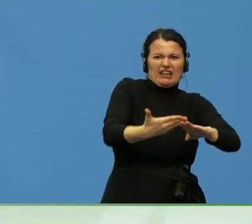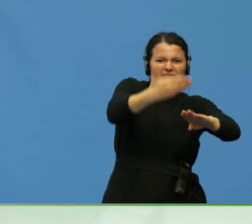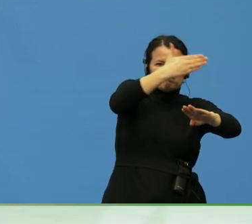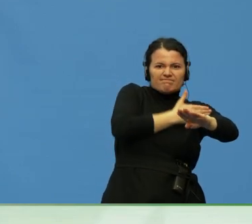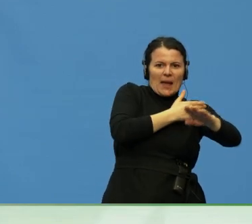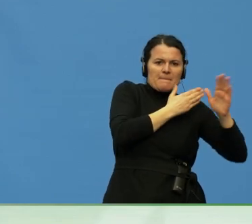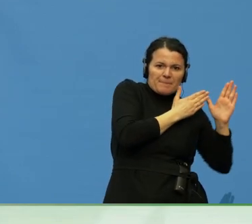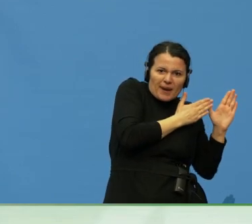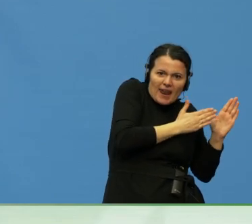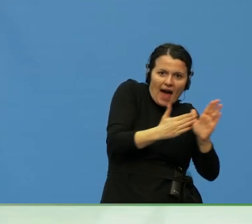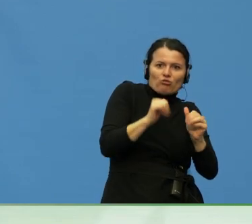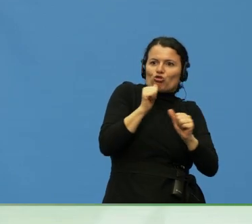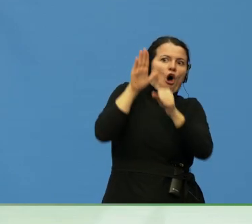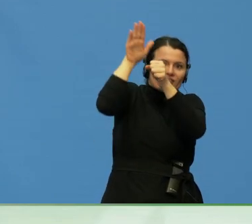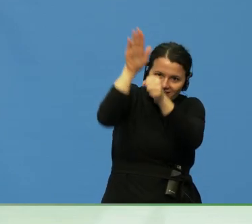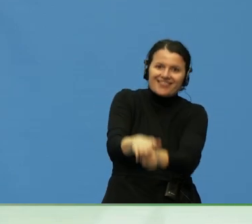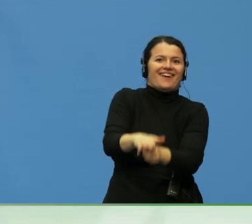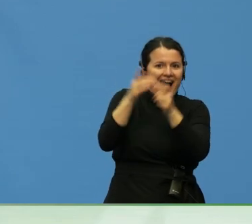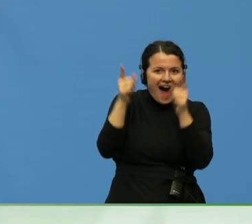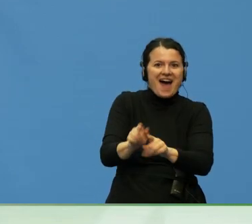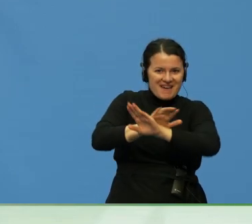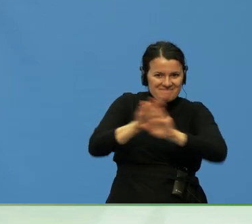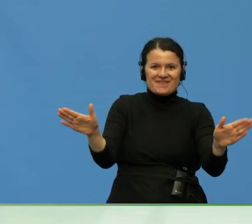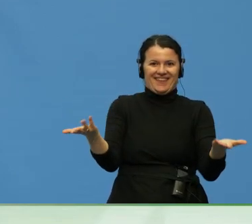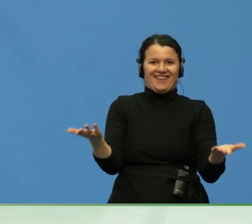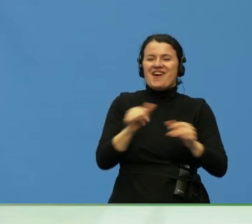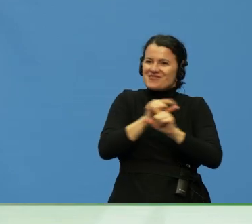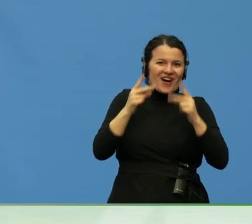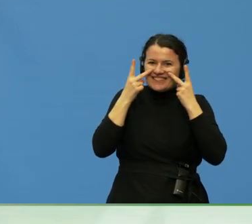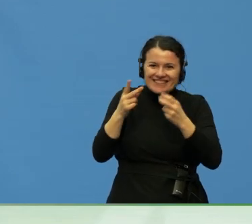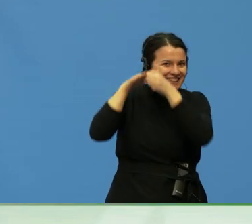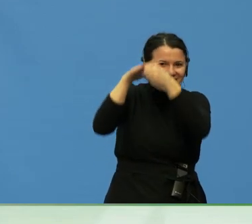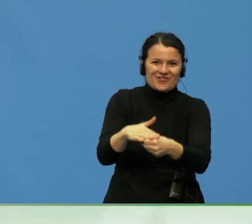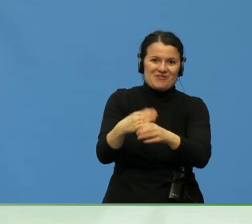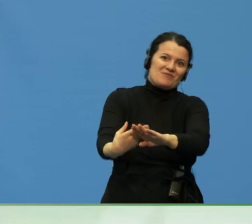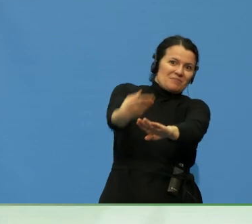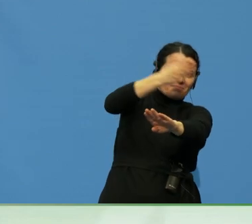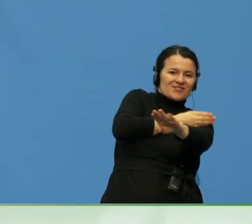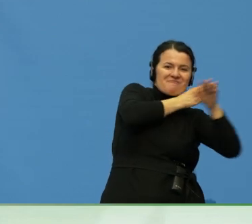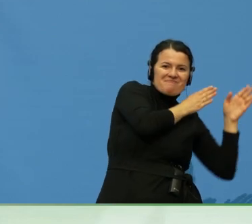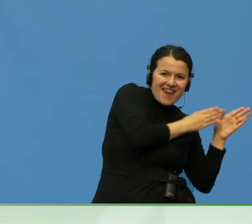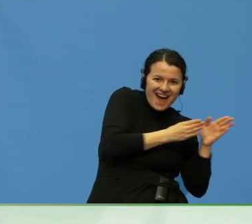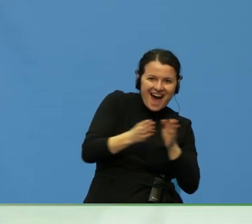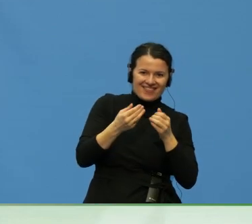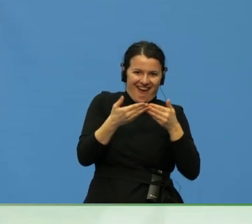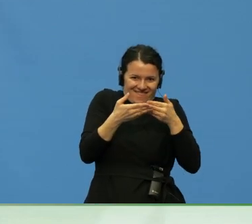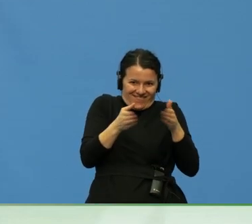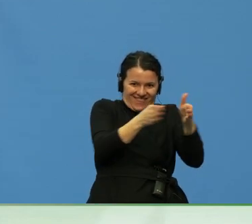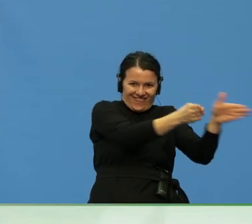we back this all up so we avoid discrimination in the first place, and what needs to be put into place to